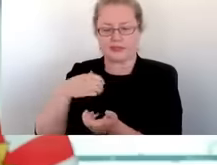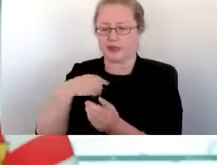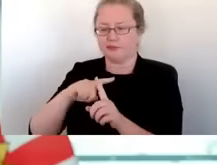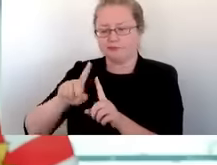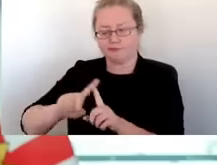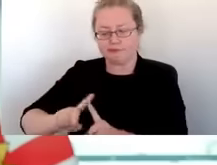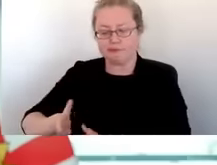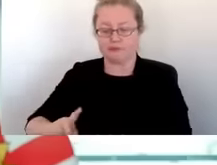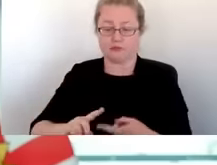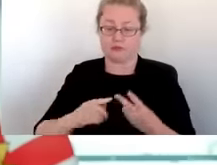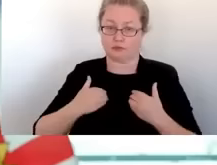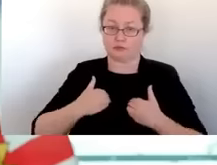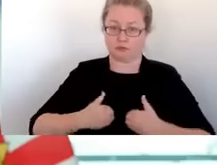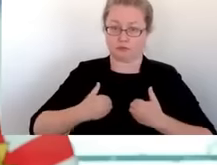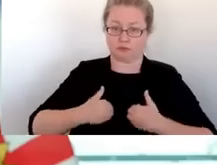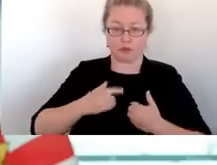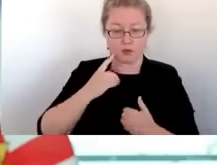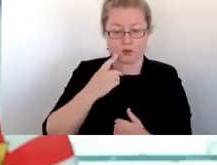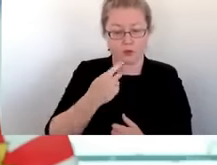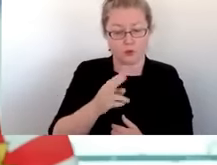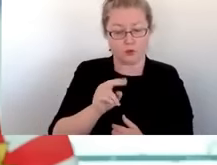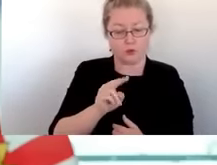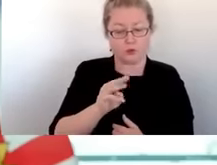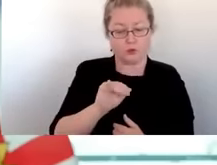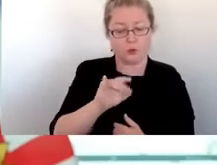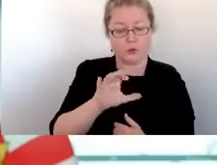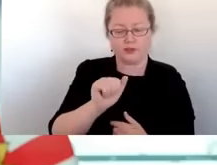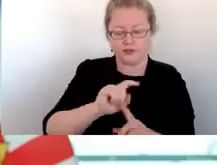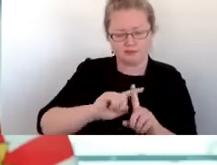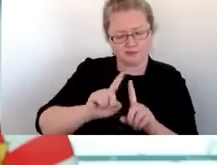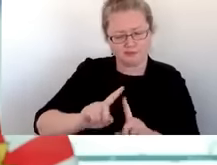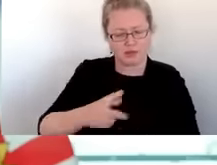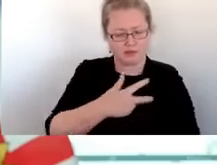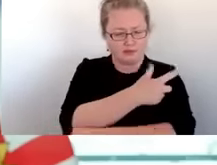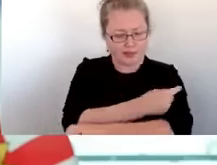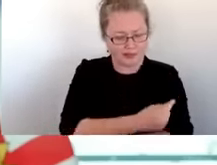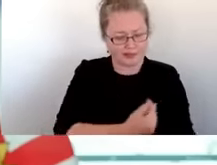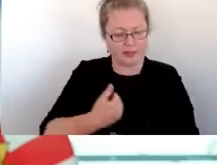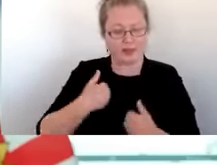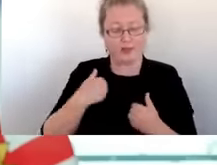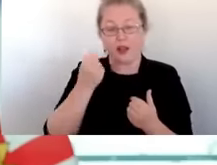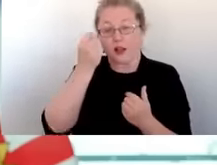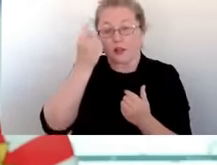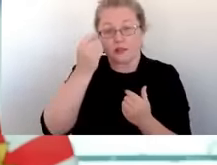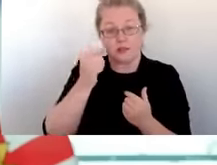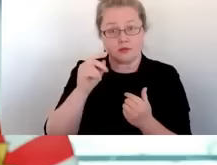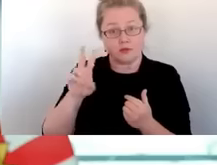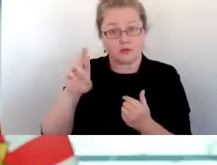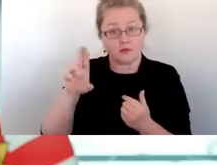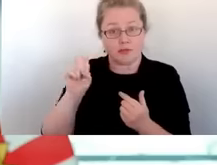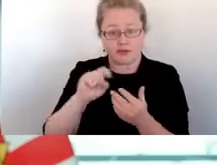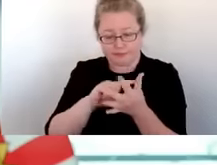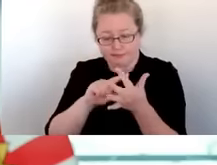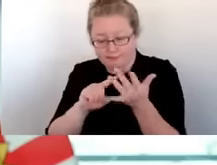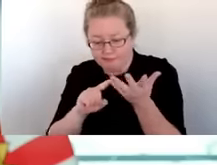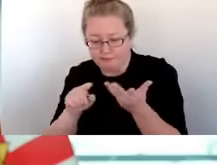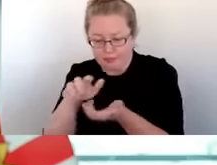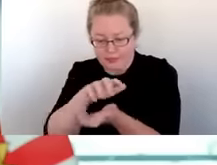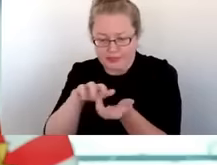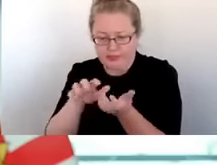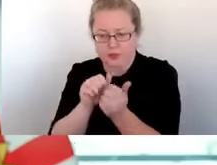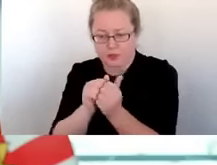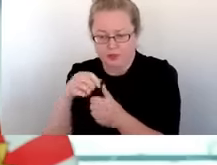and pneumococcal vaccines that have multivalents in them as well. So Every year, we know that scientists combine activity against